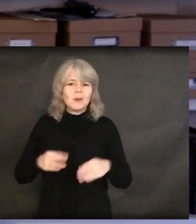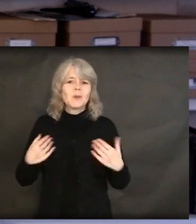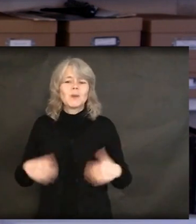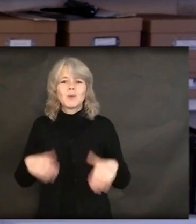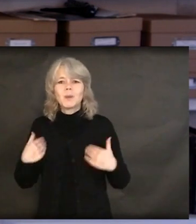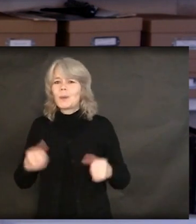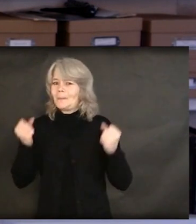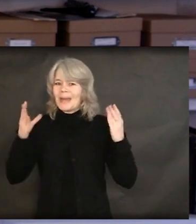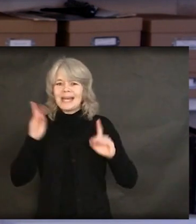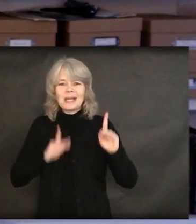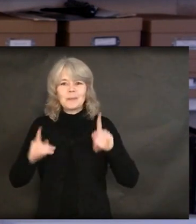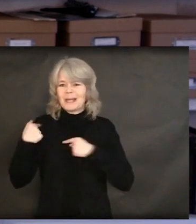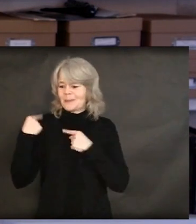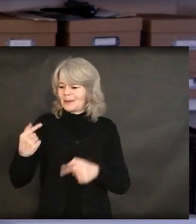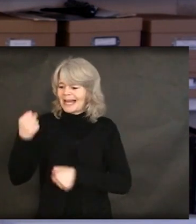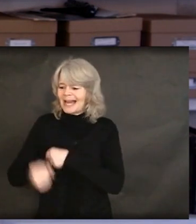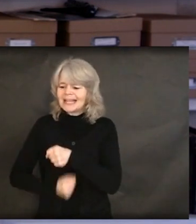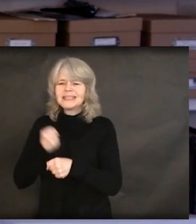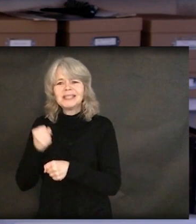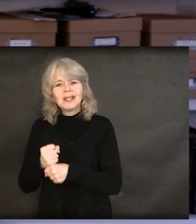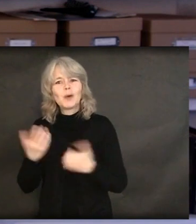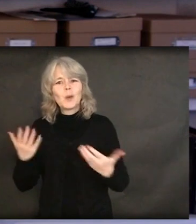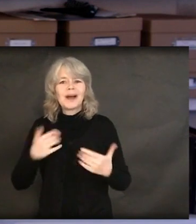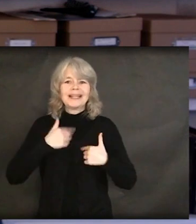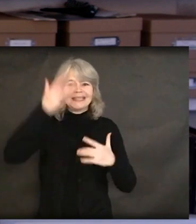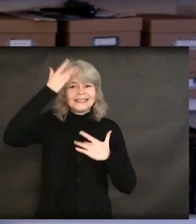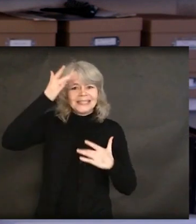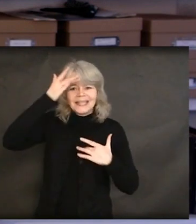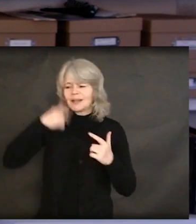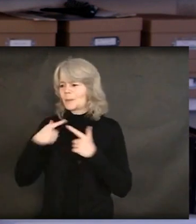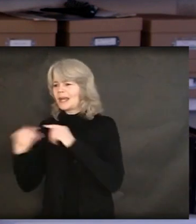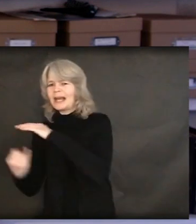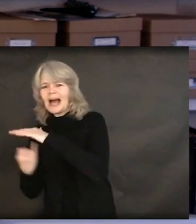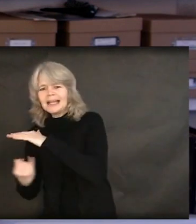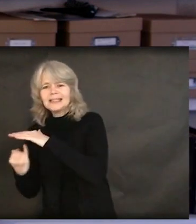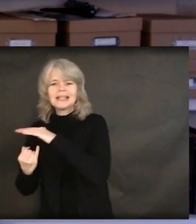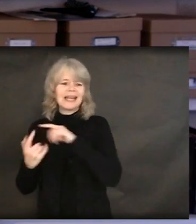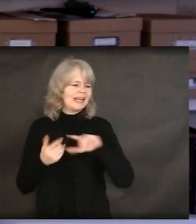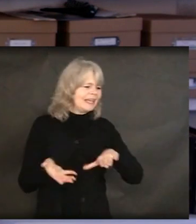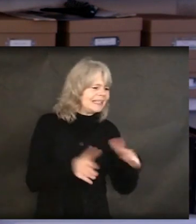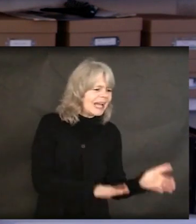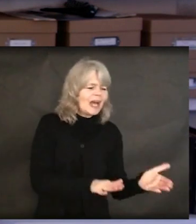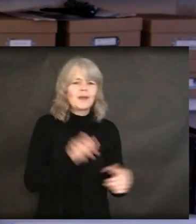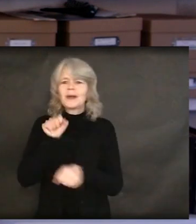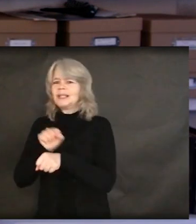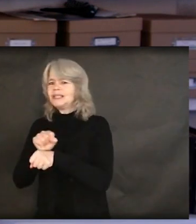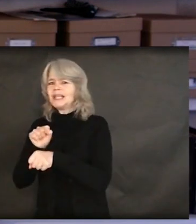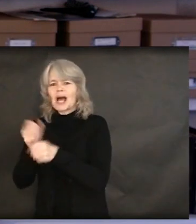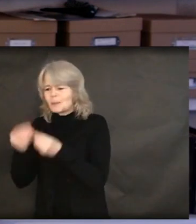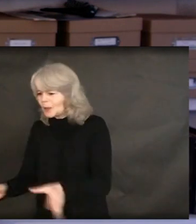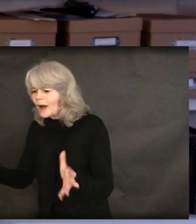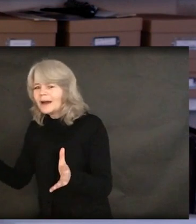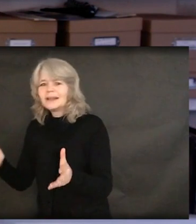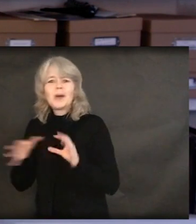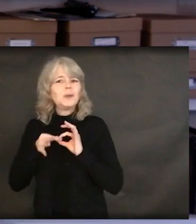So many have paid a high price this last year in illness and isolation, death and job loss, in